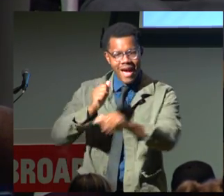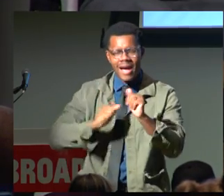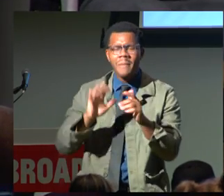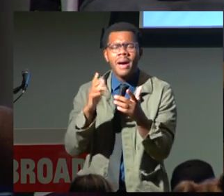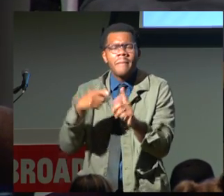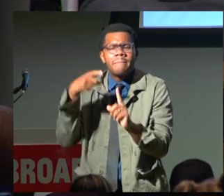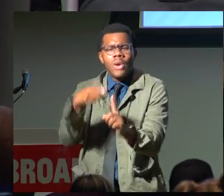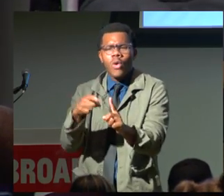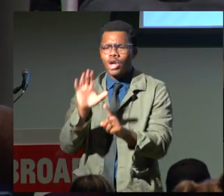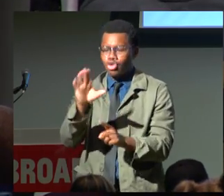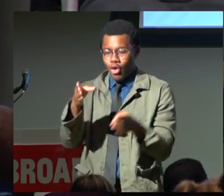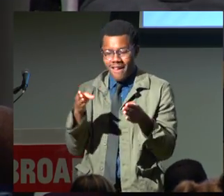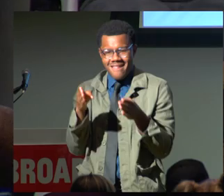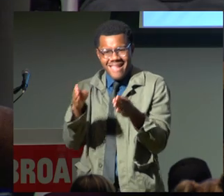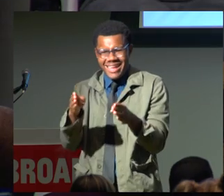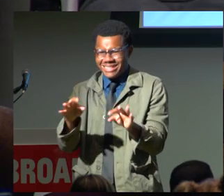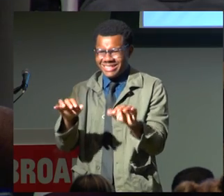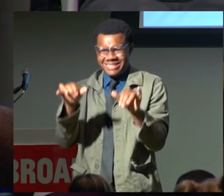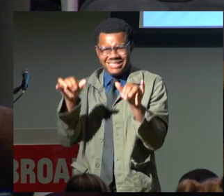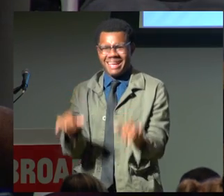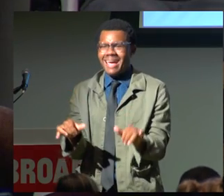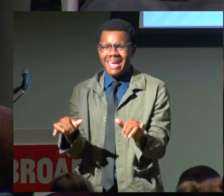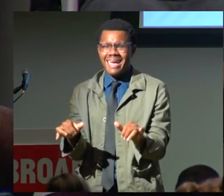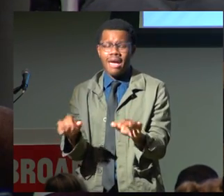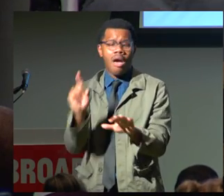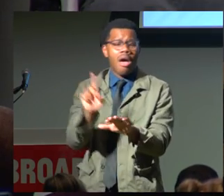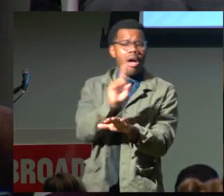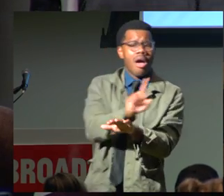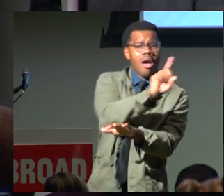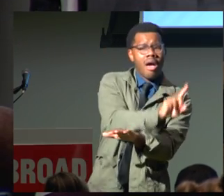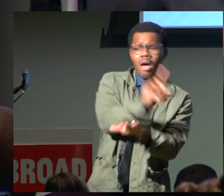be like, check your ego, right? Just check your ego.